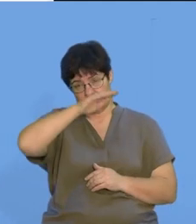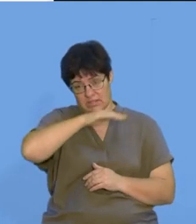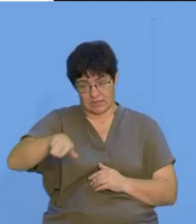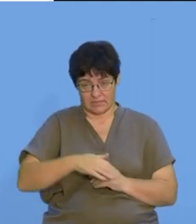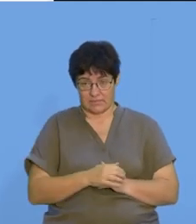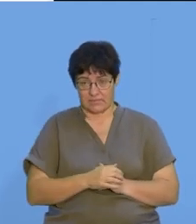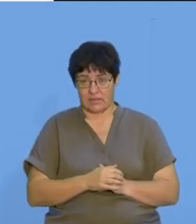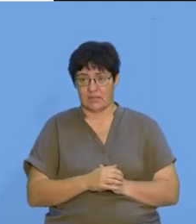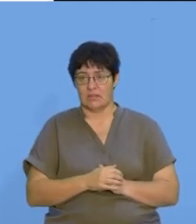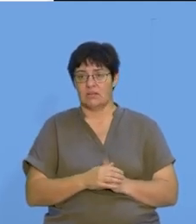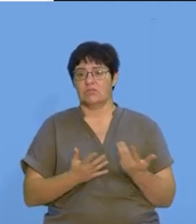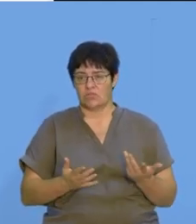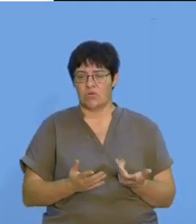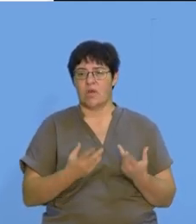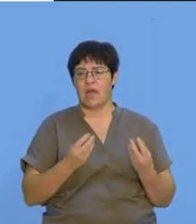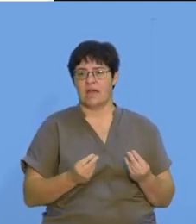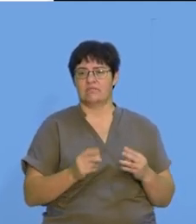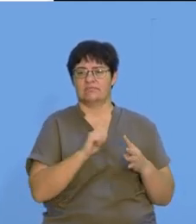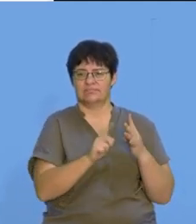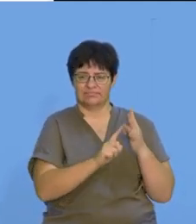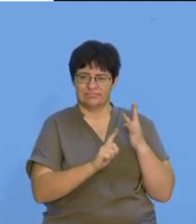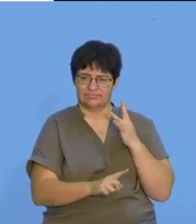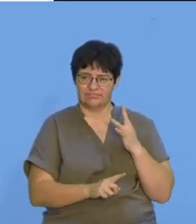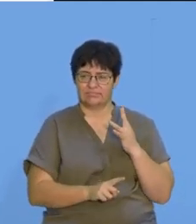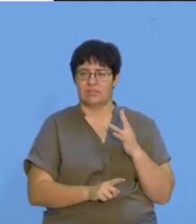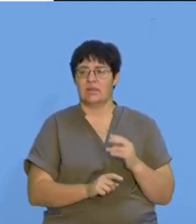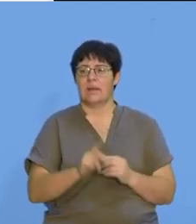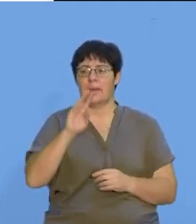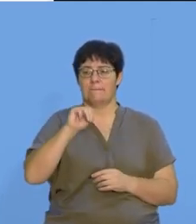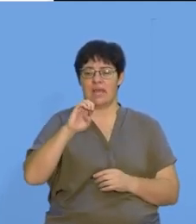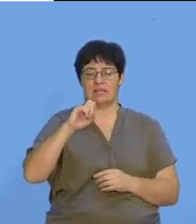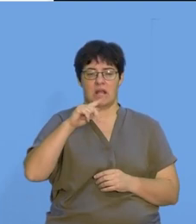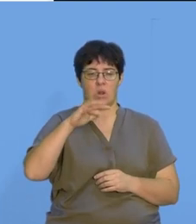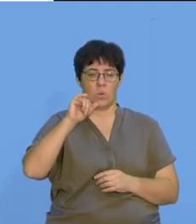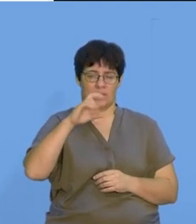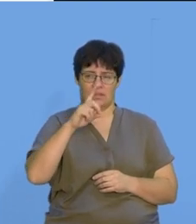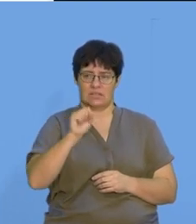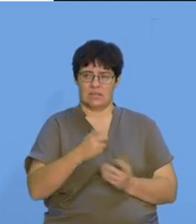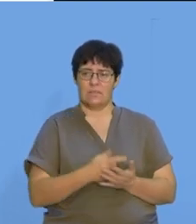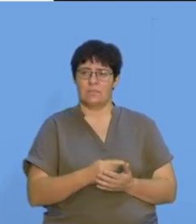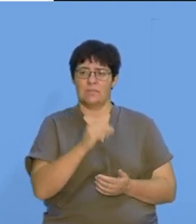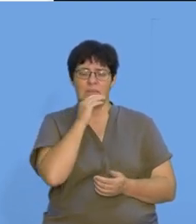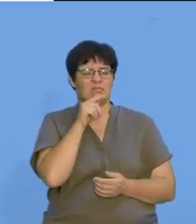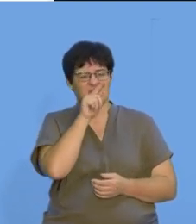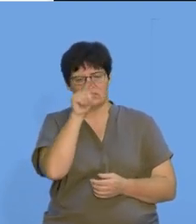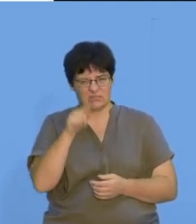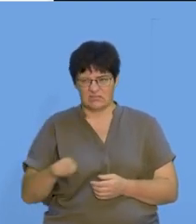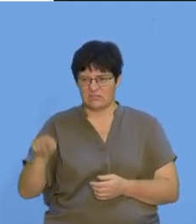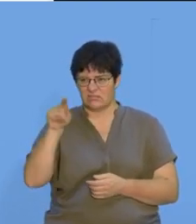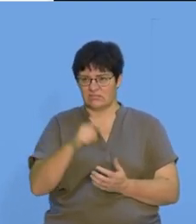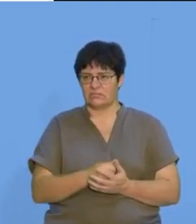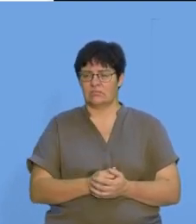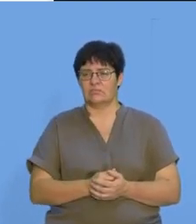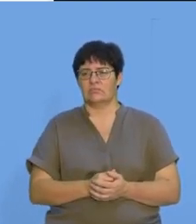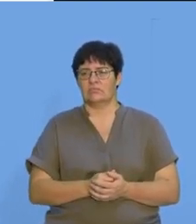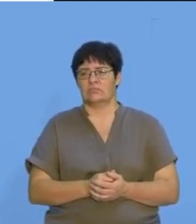be further broken down into different categories. And then we've got metalloids, which are actually,